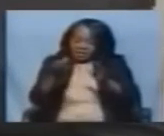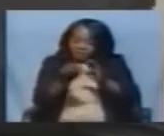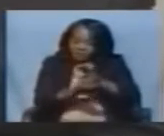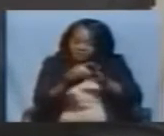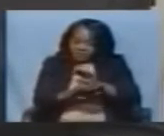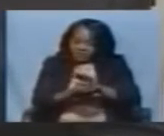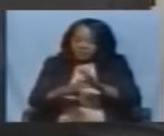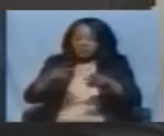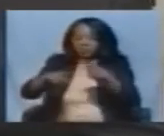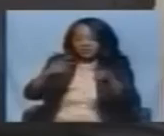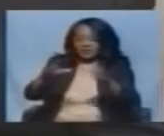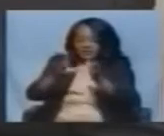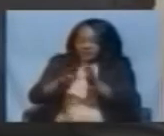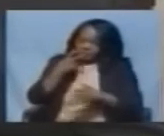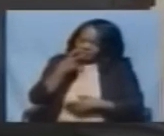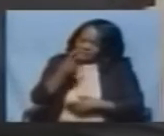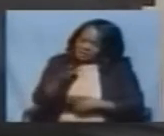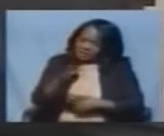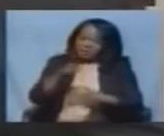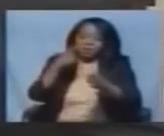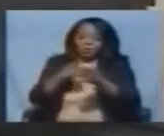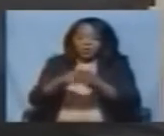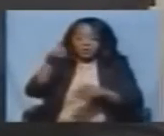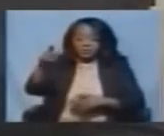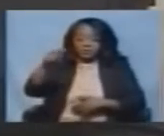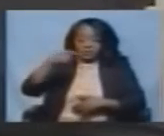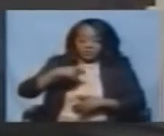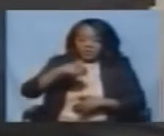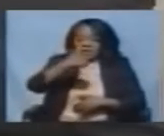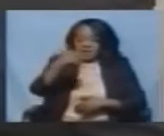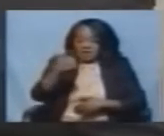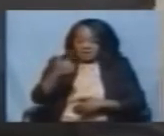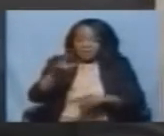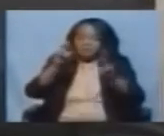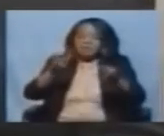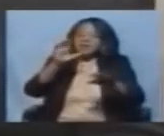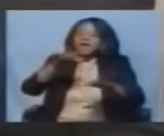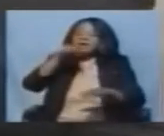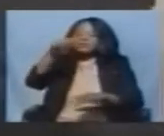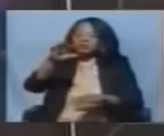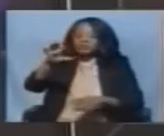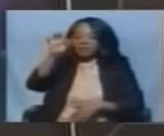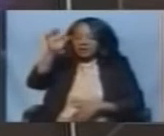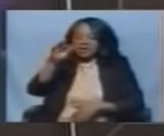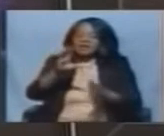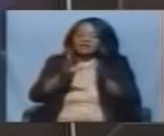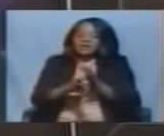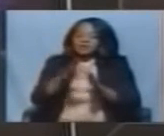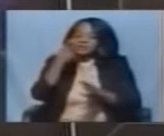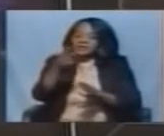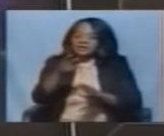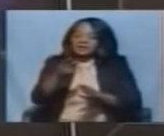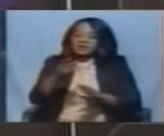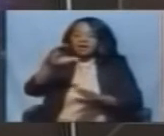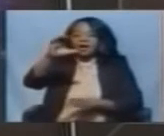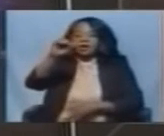particular process, and pick out what you and other persons would not pick out, but not a buyer would. So I'm going to look at code of conduct.